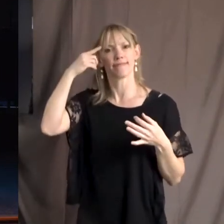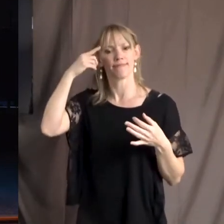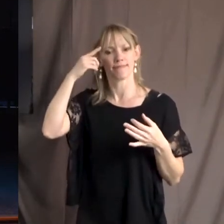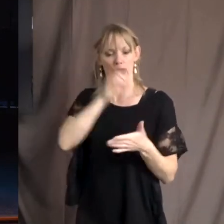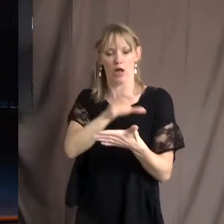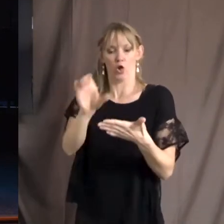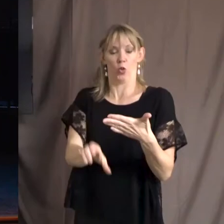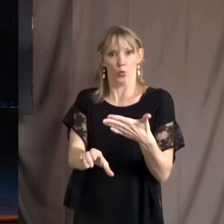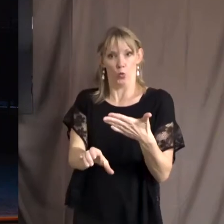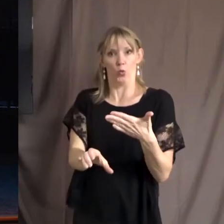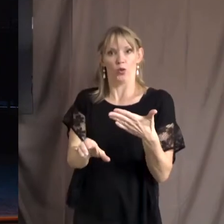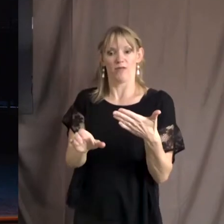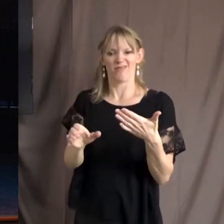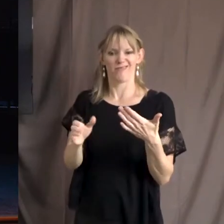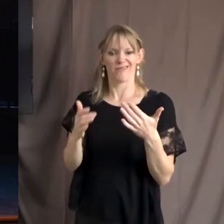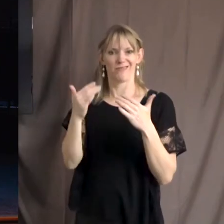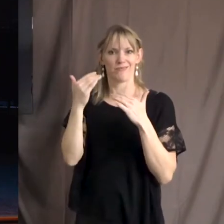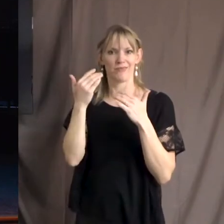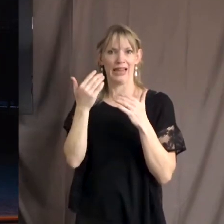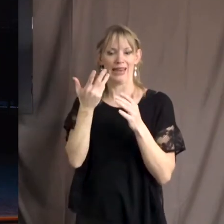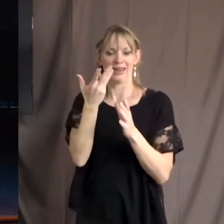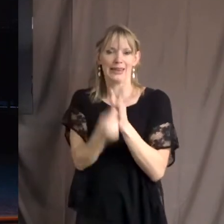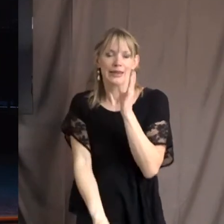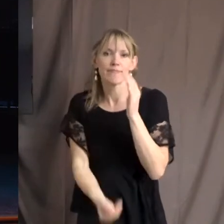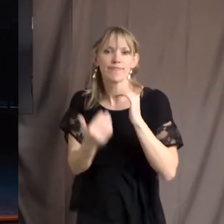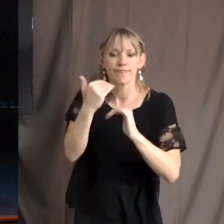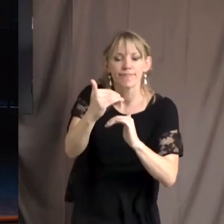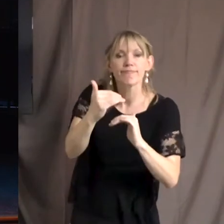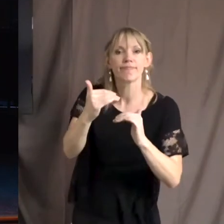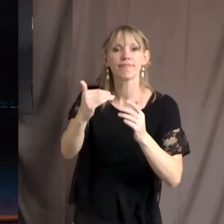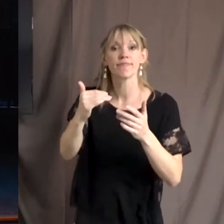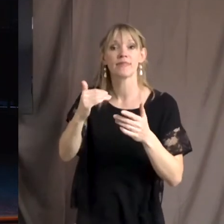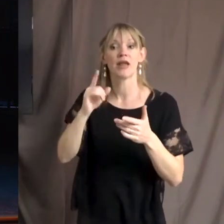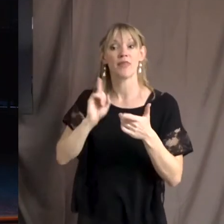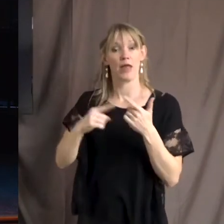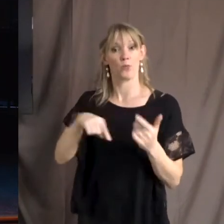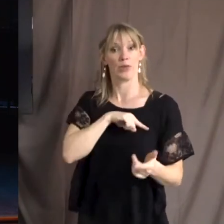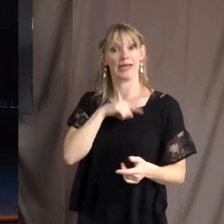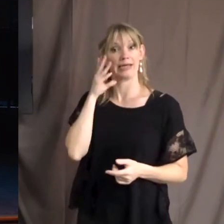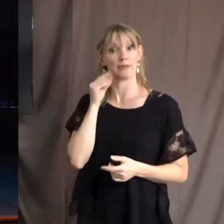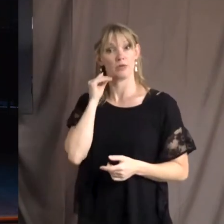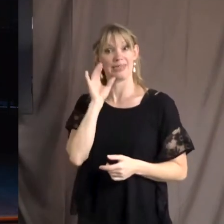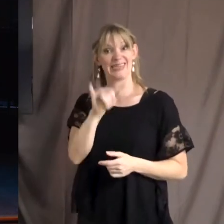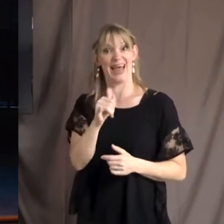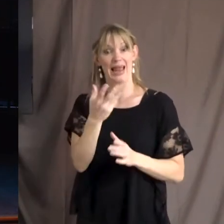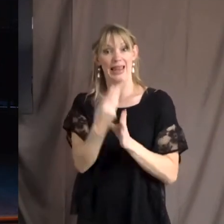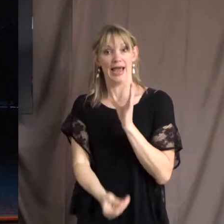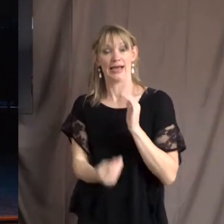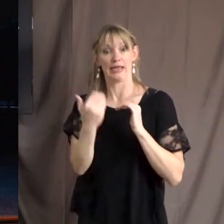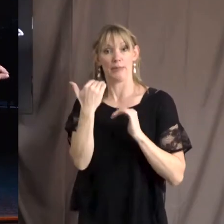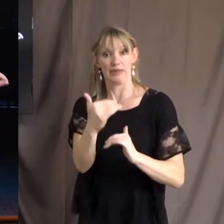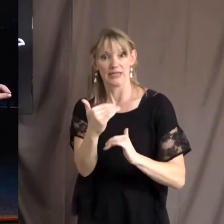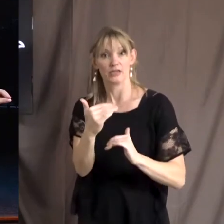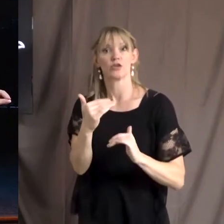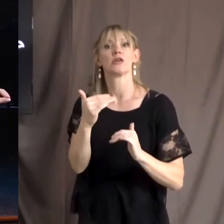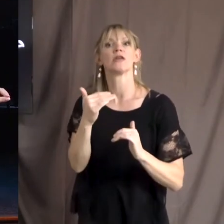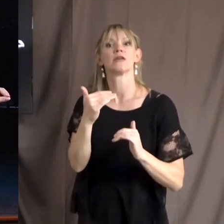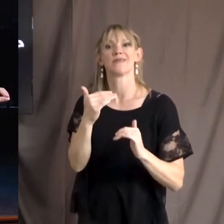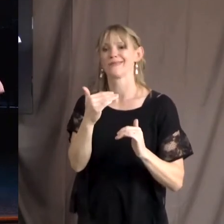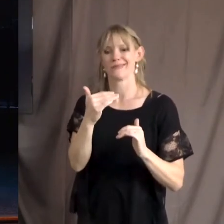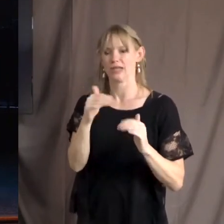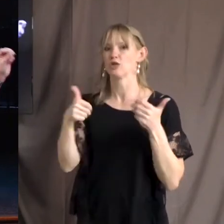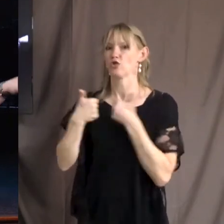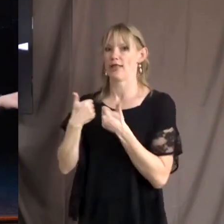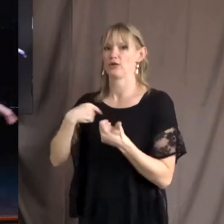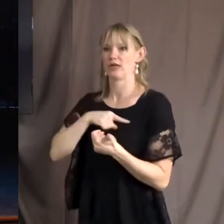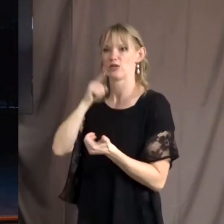belief in lack and limitation. And then we experience said lack and limitation and are challenged to believe that this is an abundant universe.